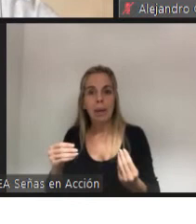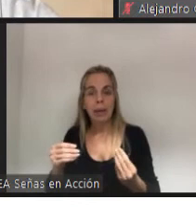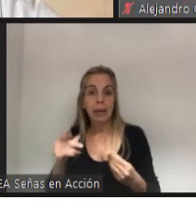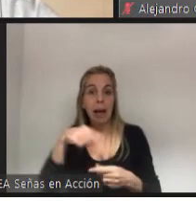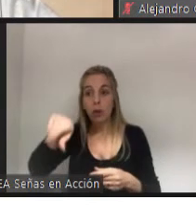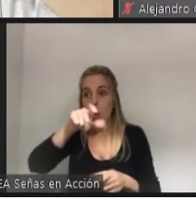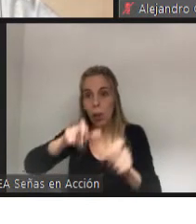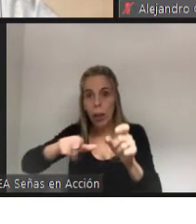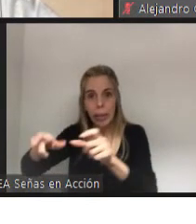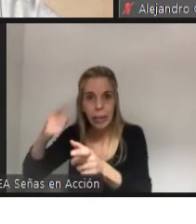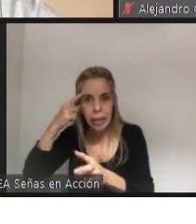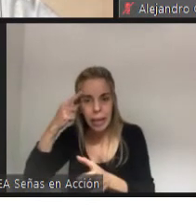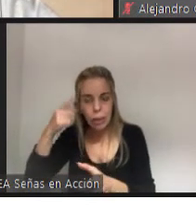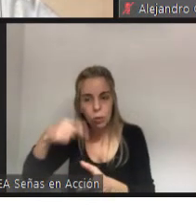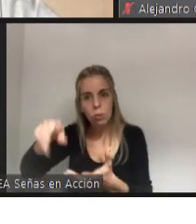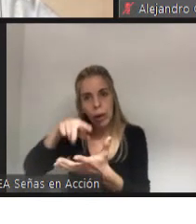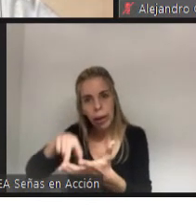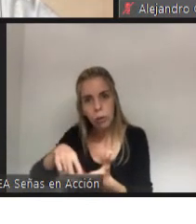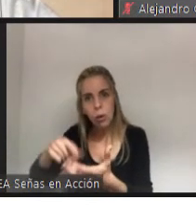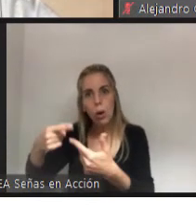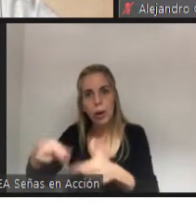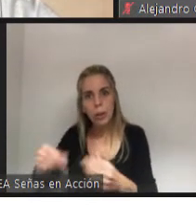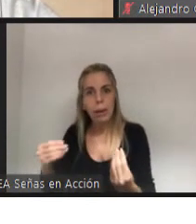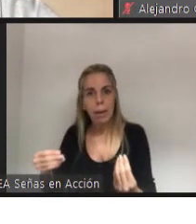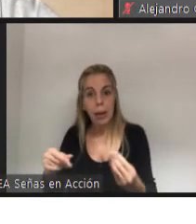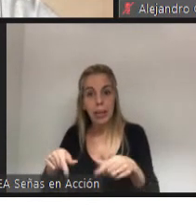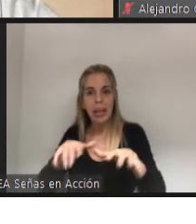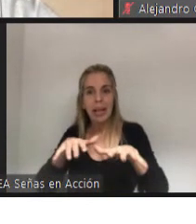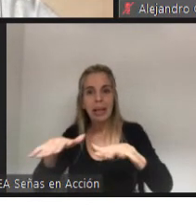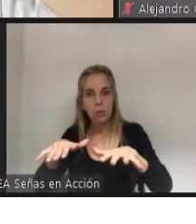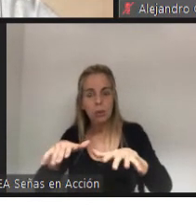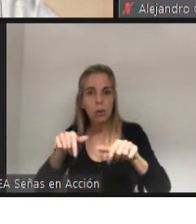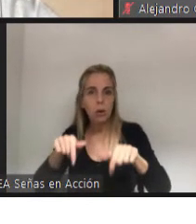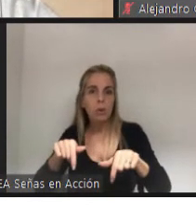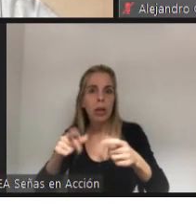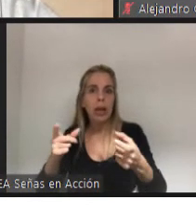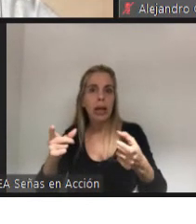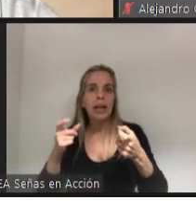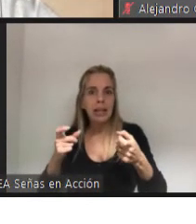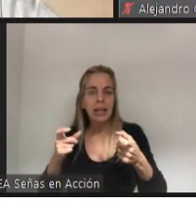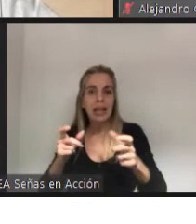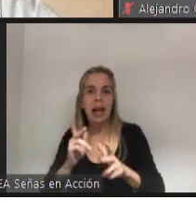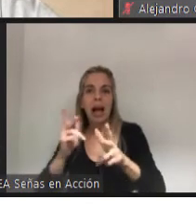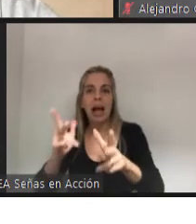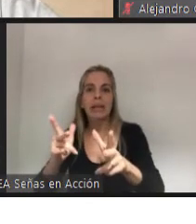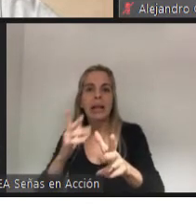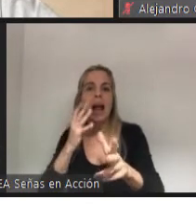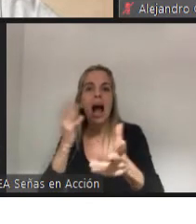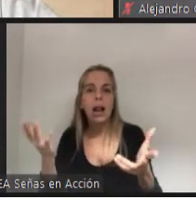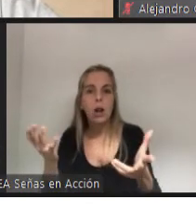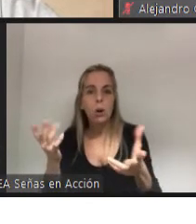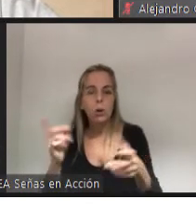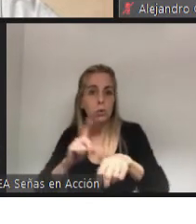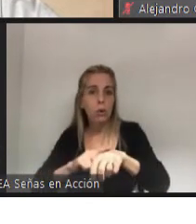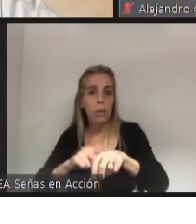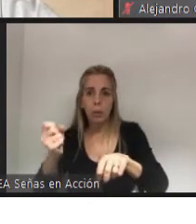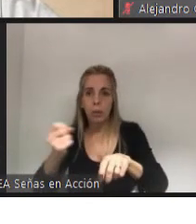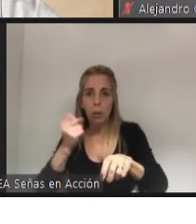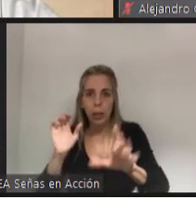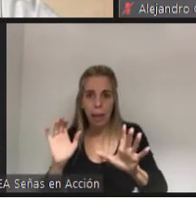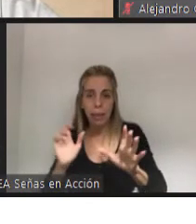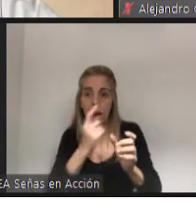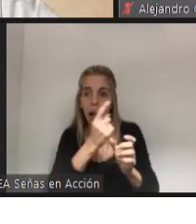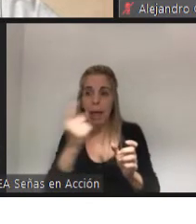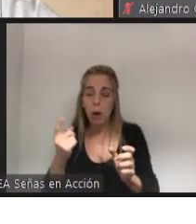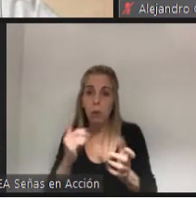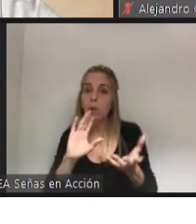to all these intellectuals and to those thinkers is that they had the need to say something about it, and they wanted to do